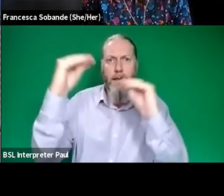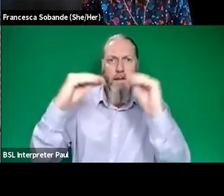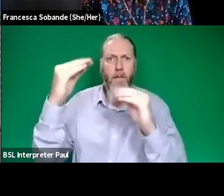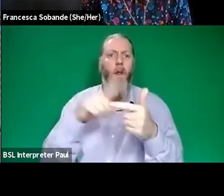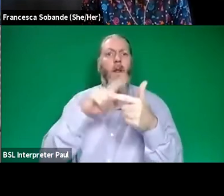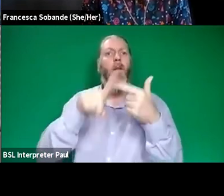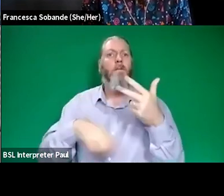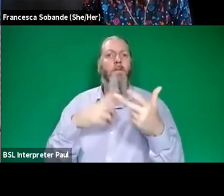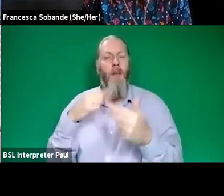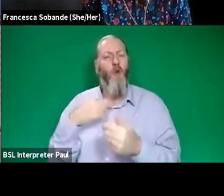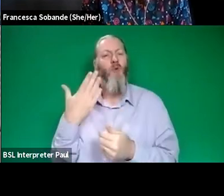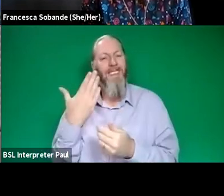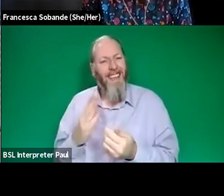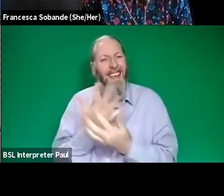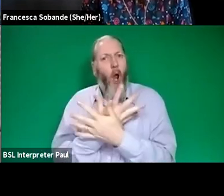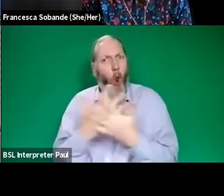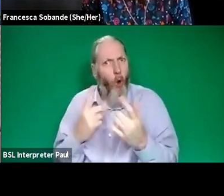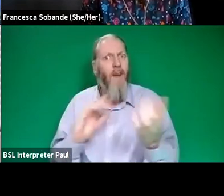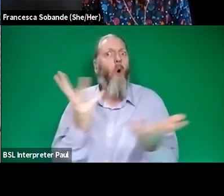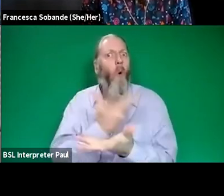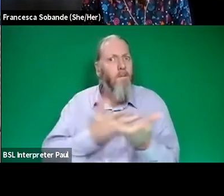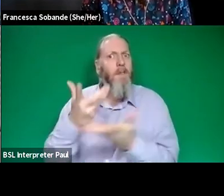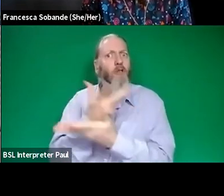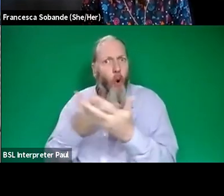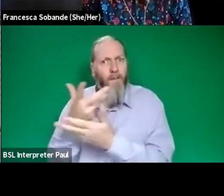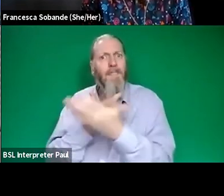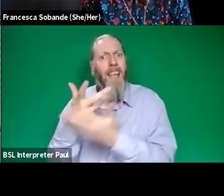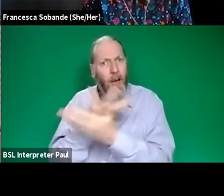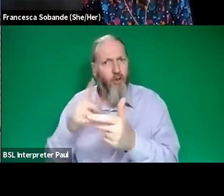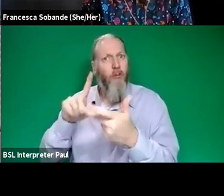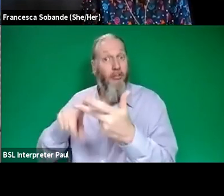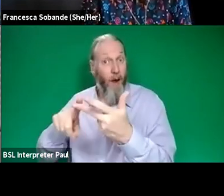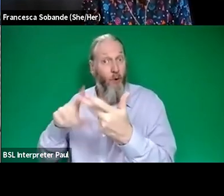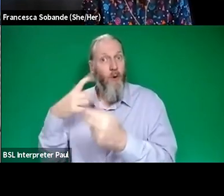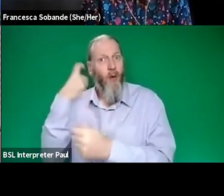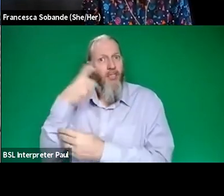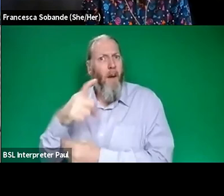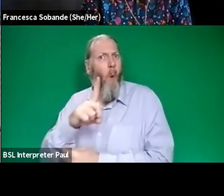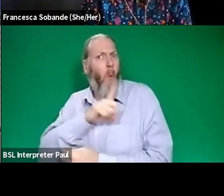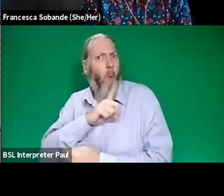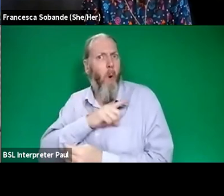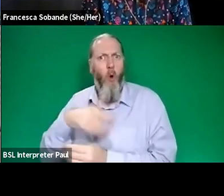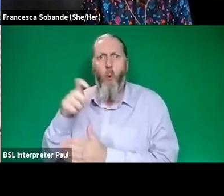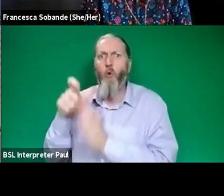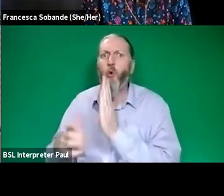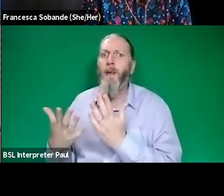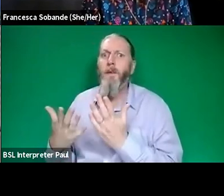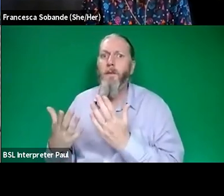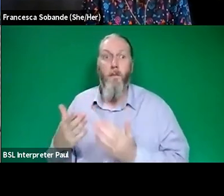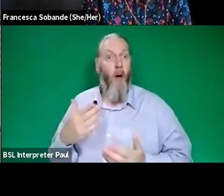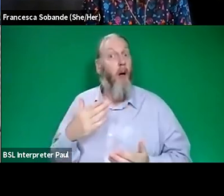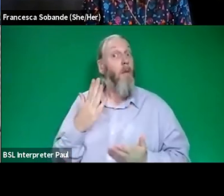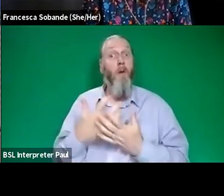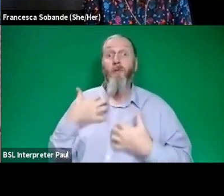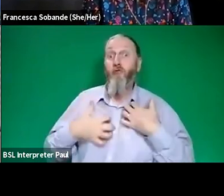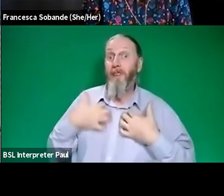to be a lot of deep conversation and building before you try and engage people in action, I think. I'd be really interested if the panel think otherwise, or if